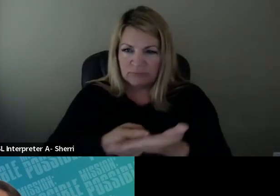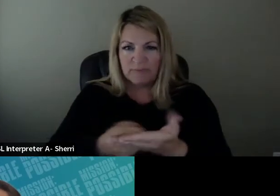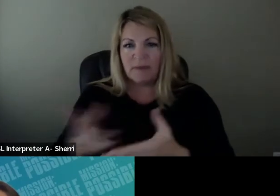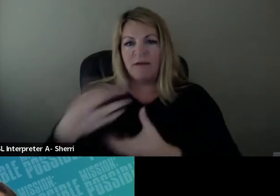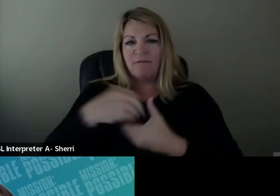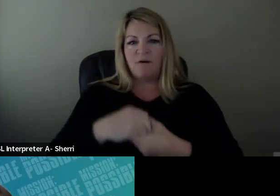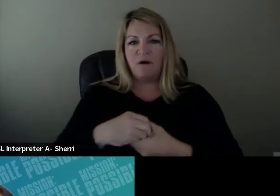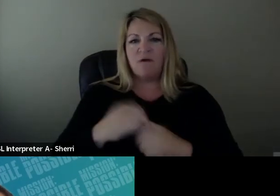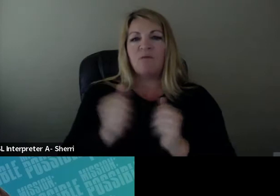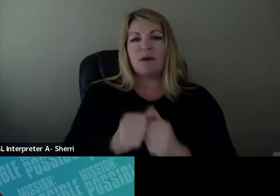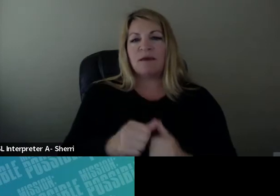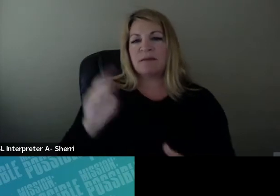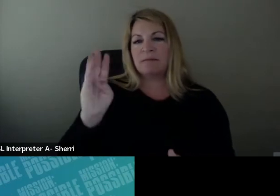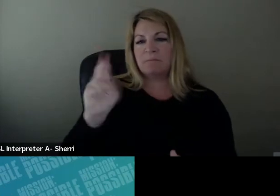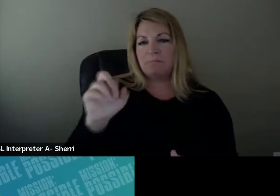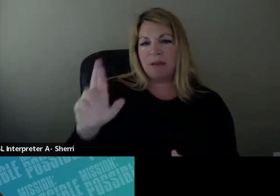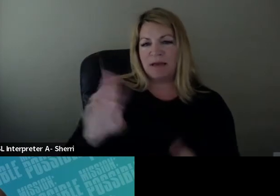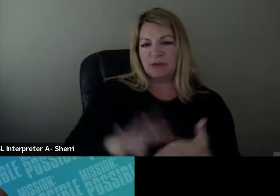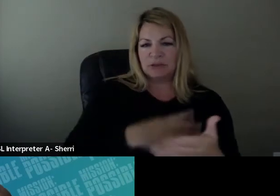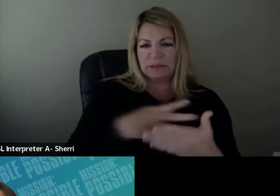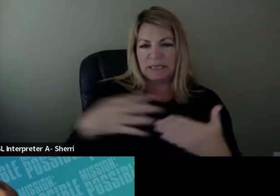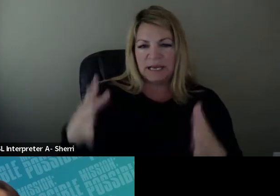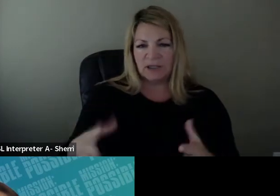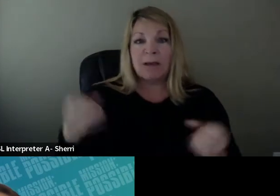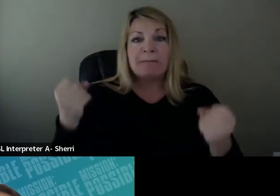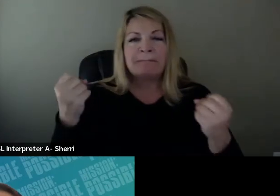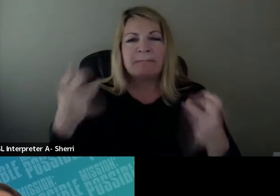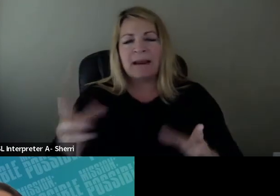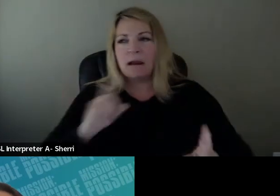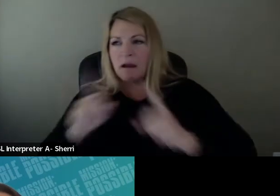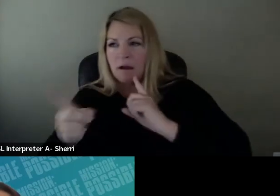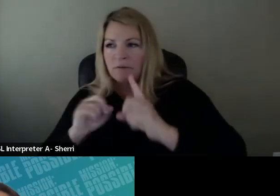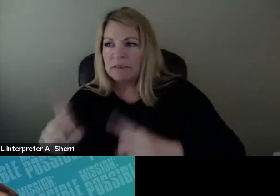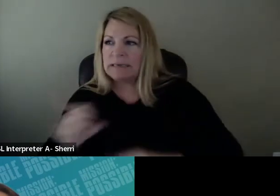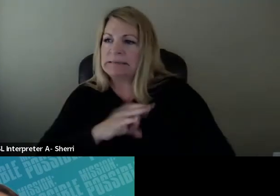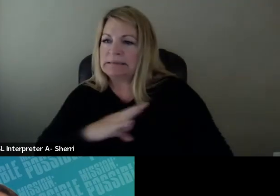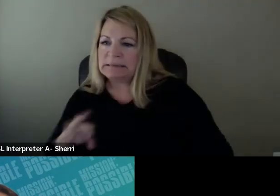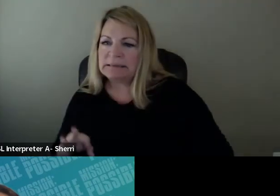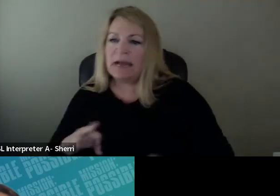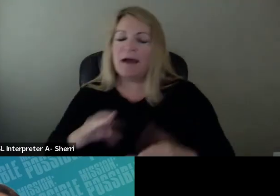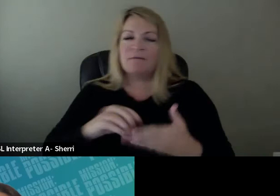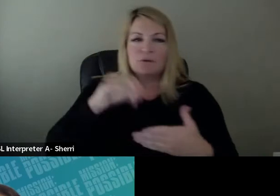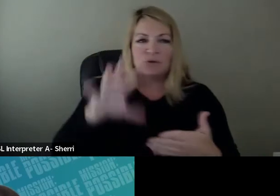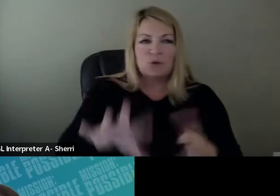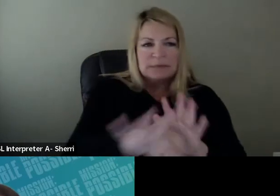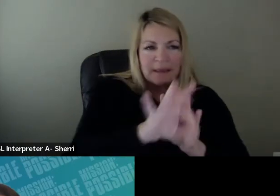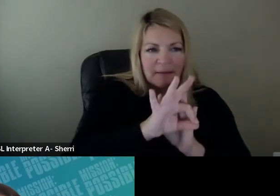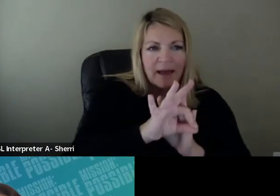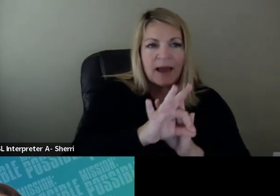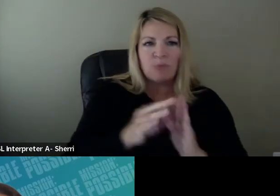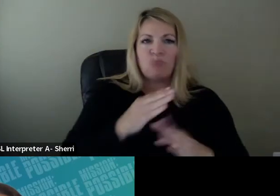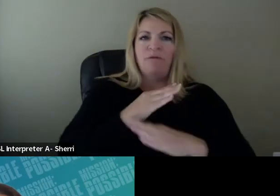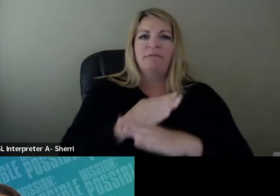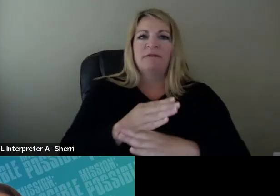with master scheduling. There were a lot of conversations on staffing or student selection to prevent the same issues we